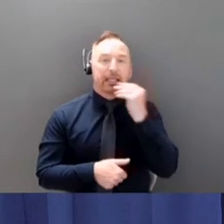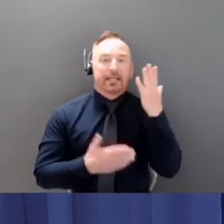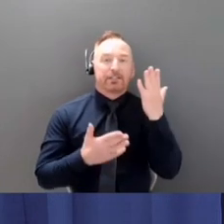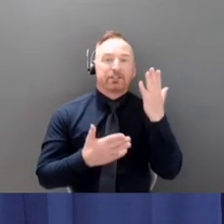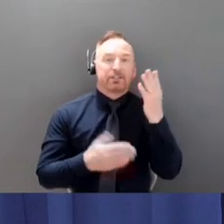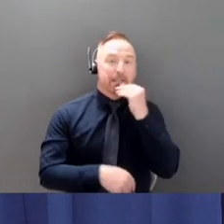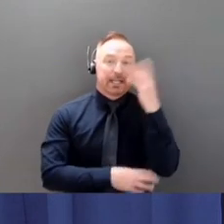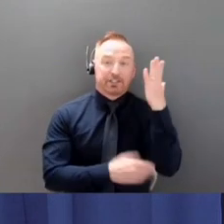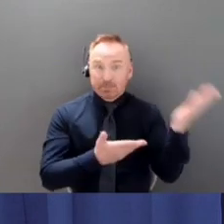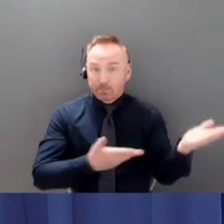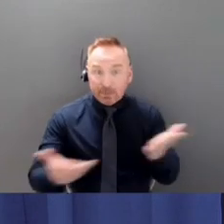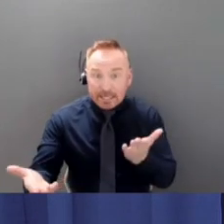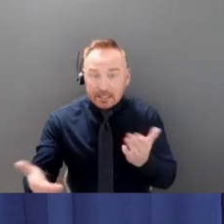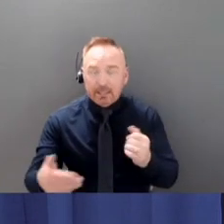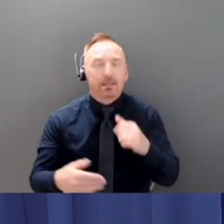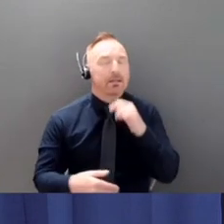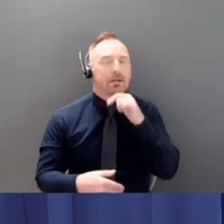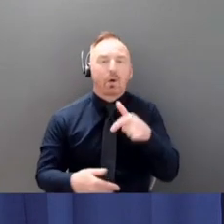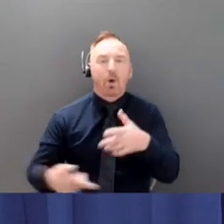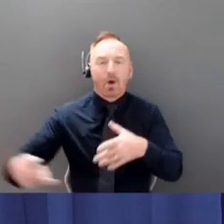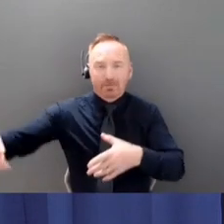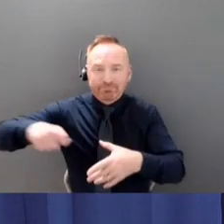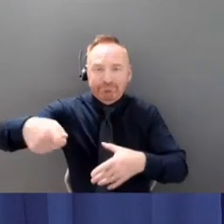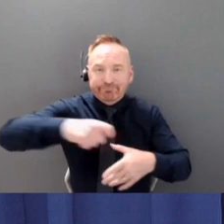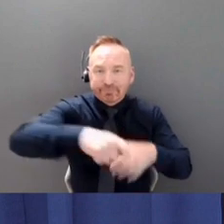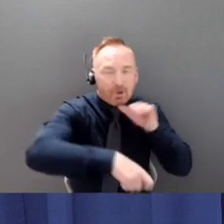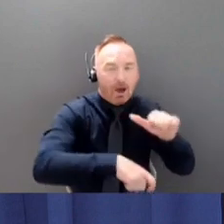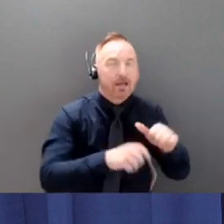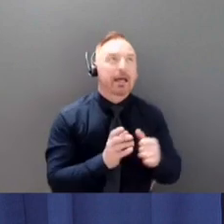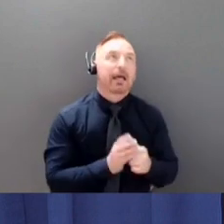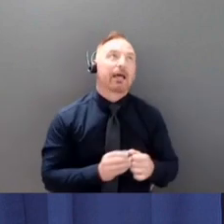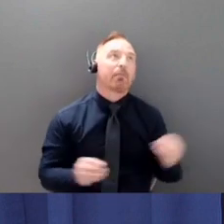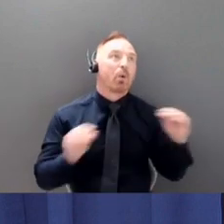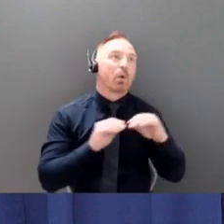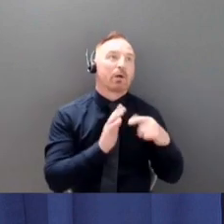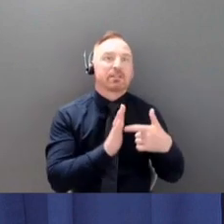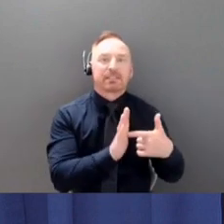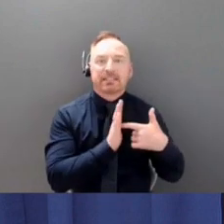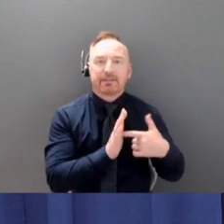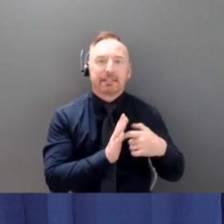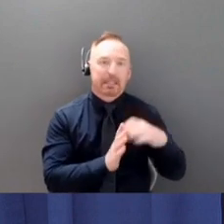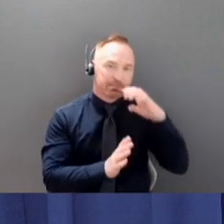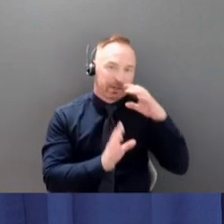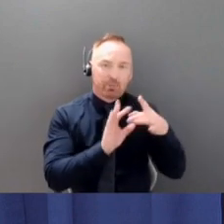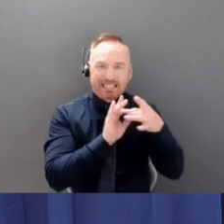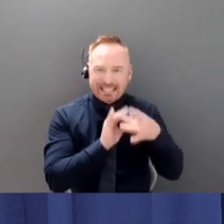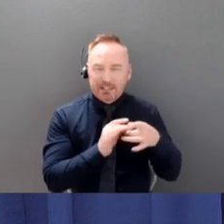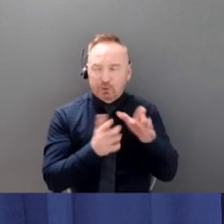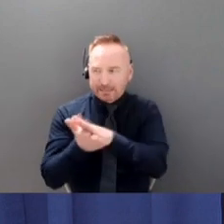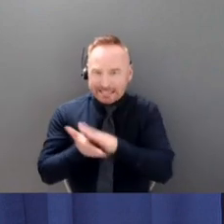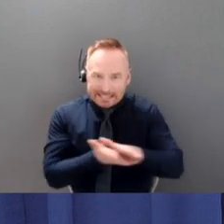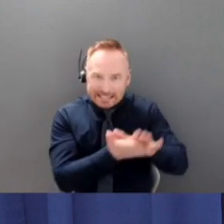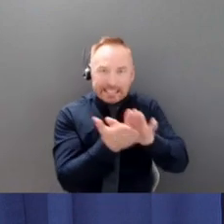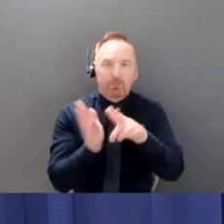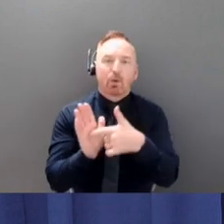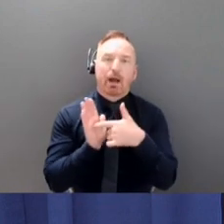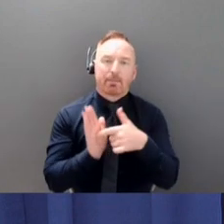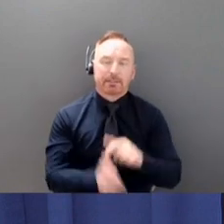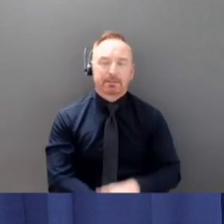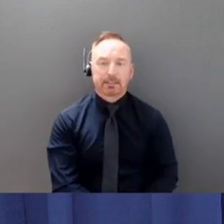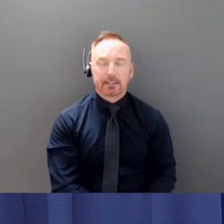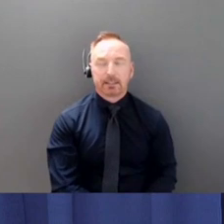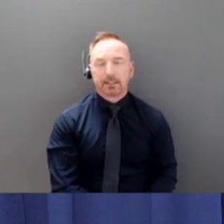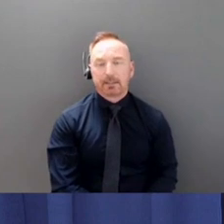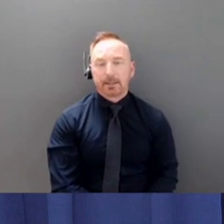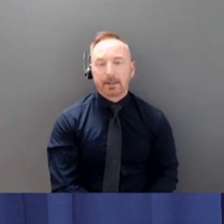sanitary, more specific measures about sanitation within the facility. But it's really partly this